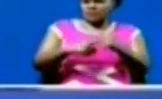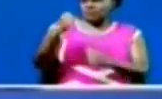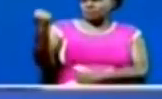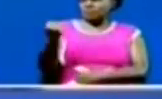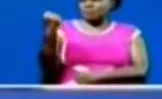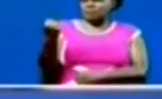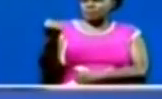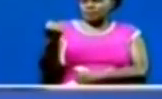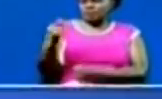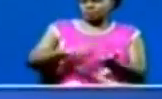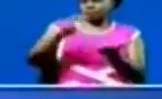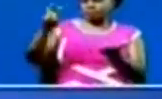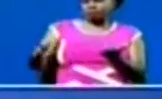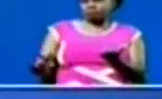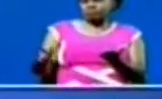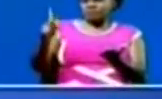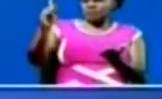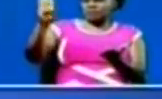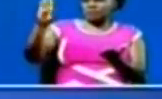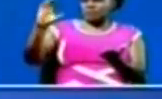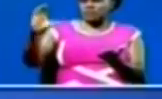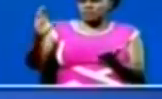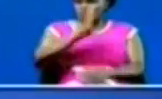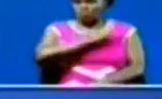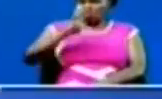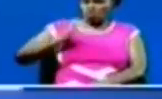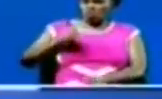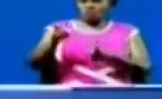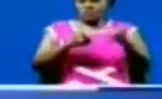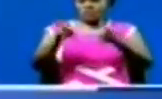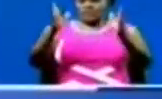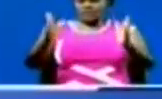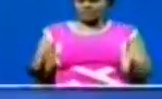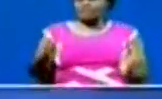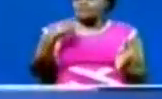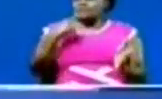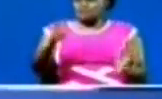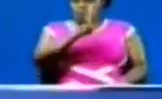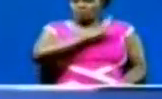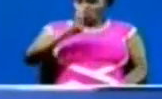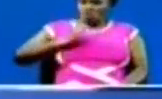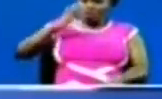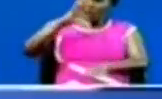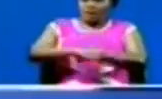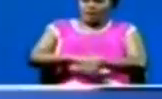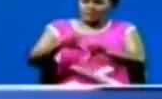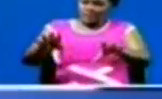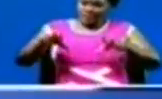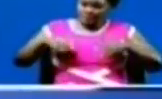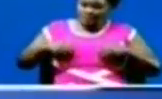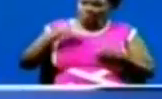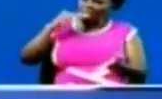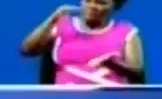quit. In a statement, KPC Board of Directors Chairperson John Gumi said the board received and accepted